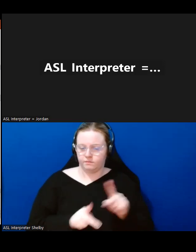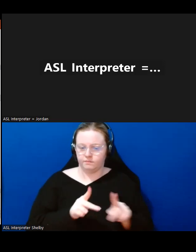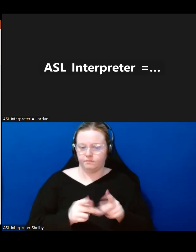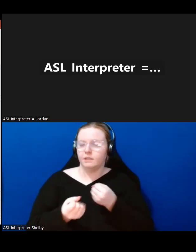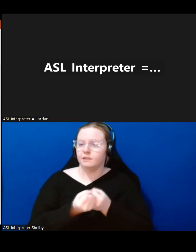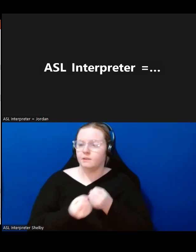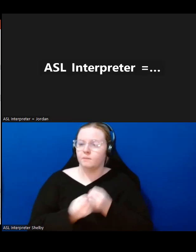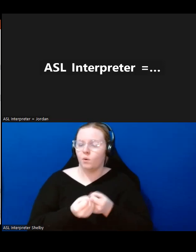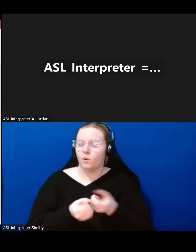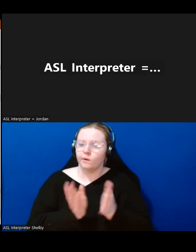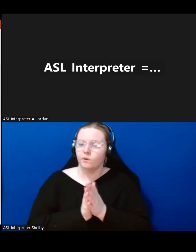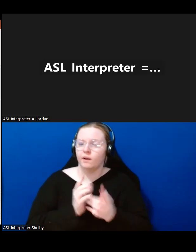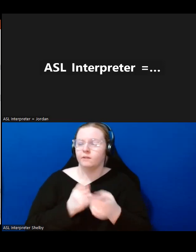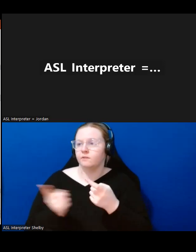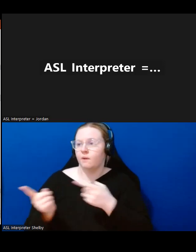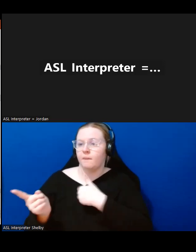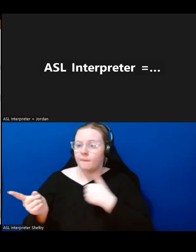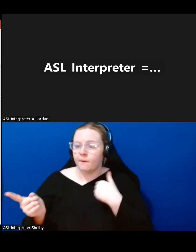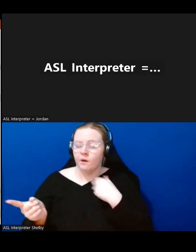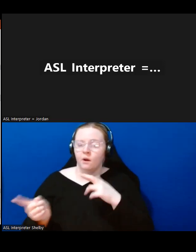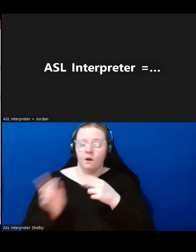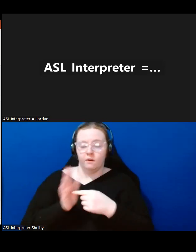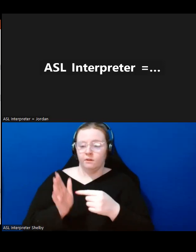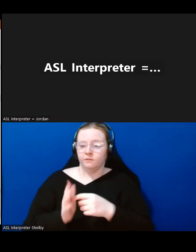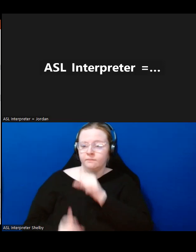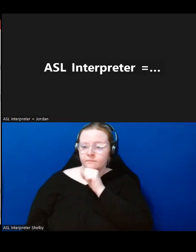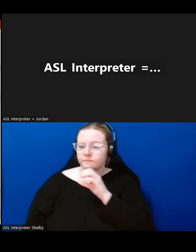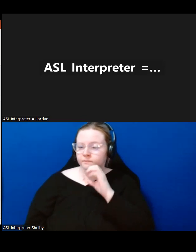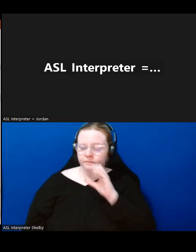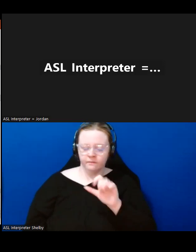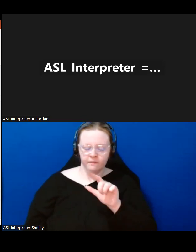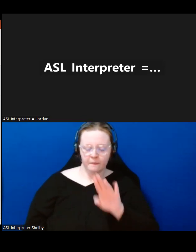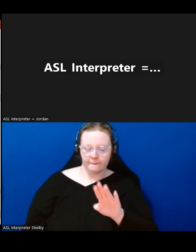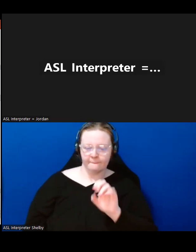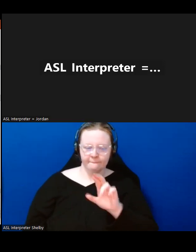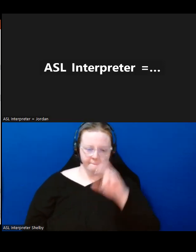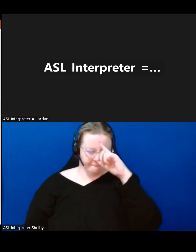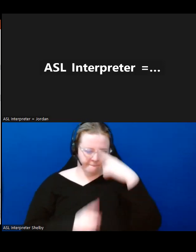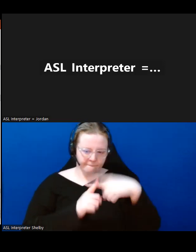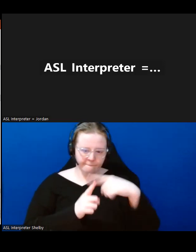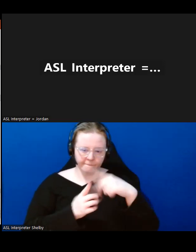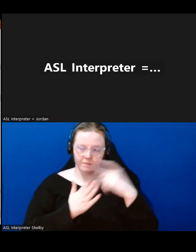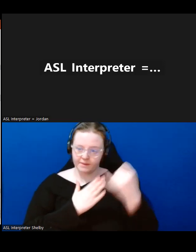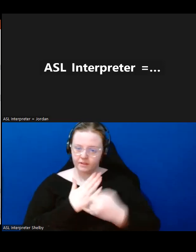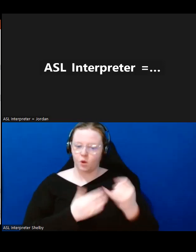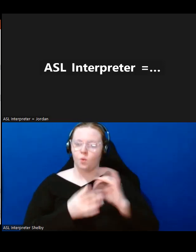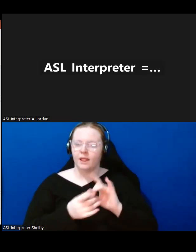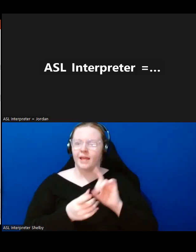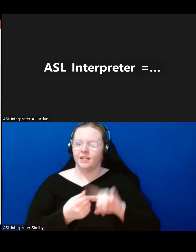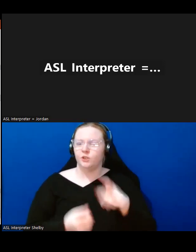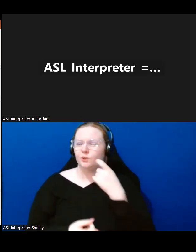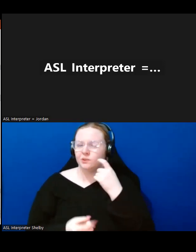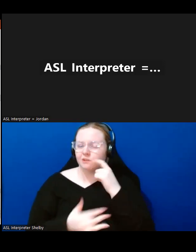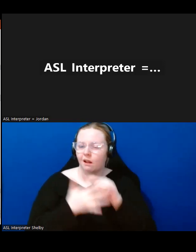group organizations such as seniors clubs with wellness projects related to one of those wellness areas that I just mentioned, the healthy